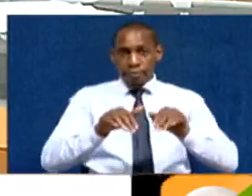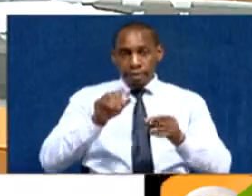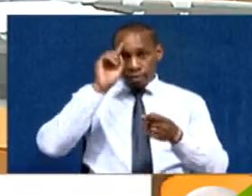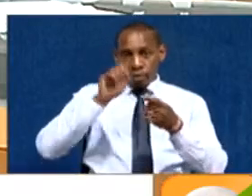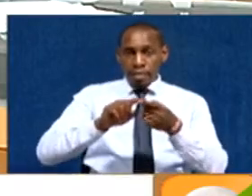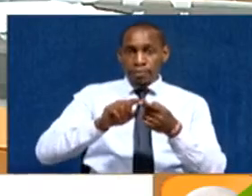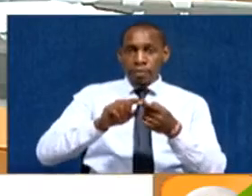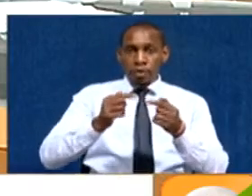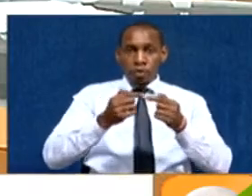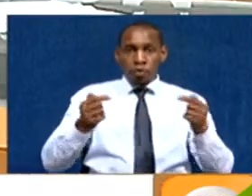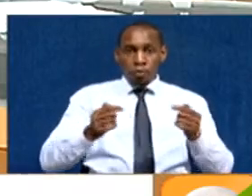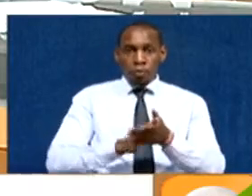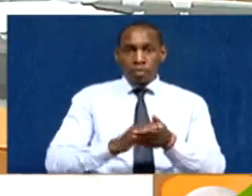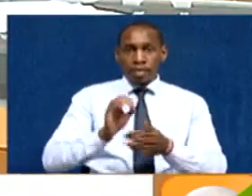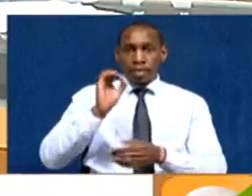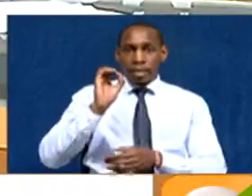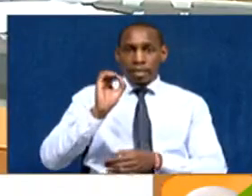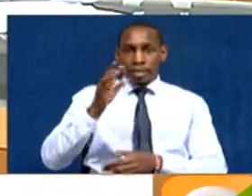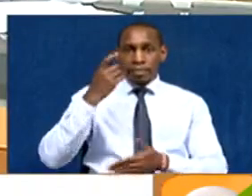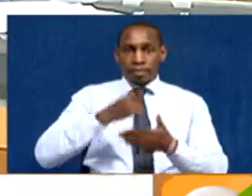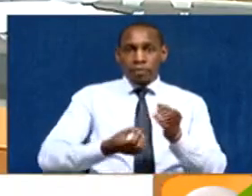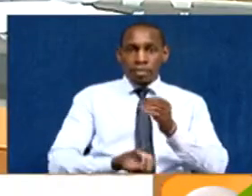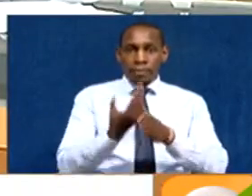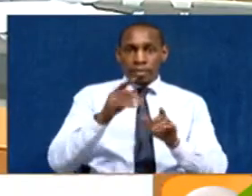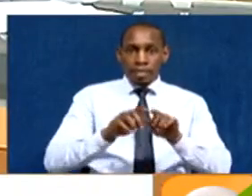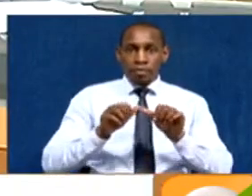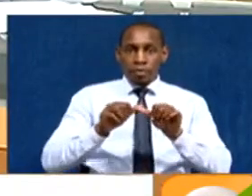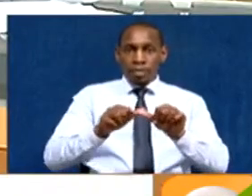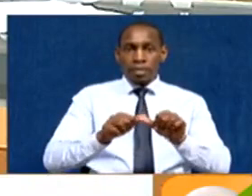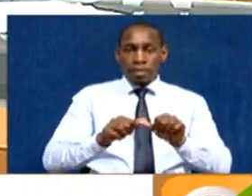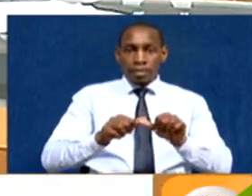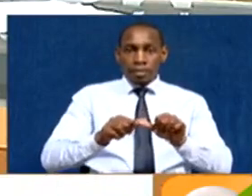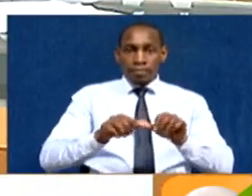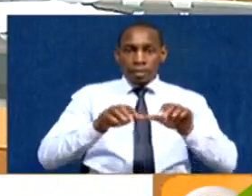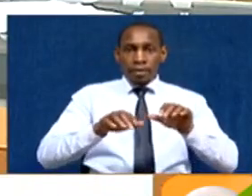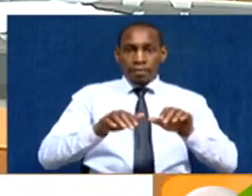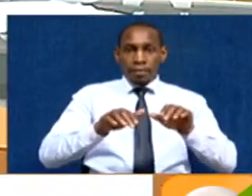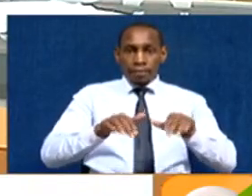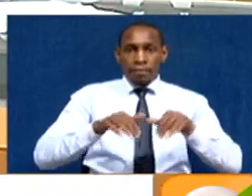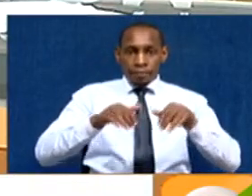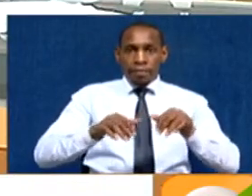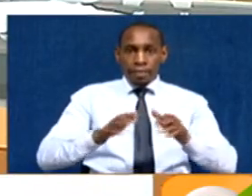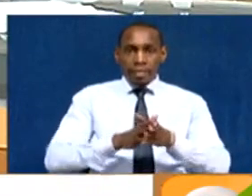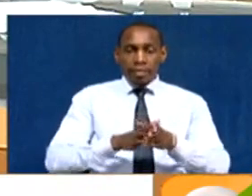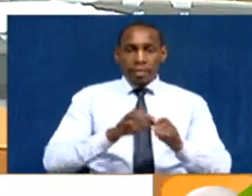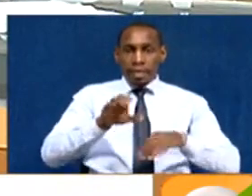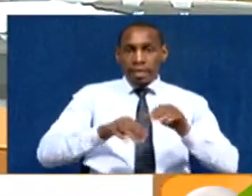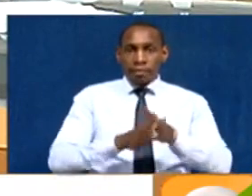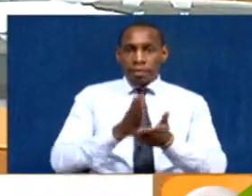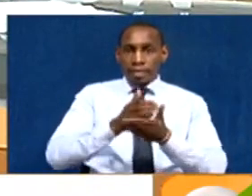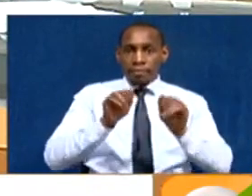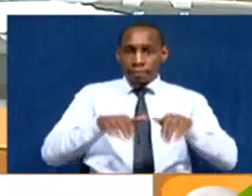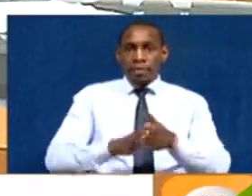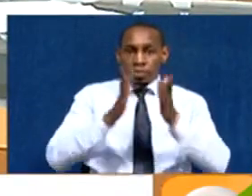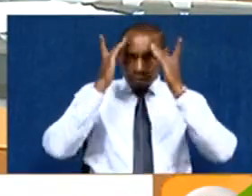in a bid to counter the rising cost of production and sustain livestock upkeeping, some farmers have resorted to